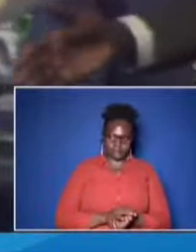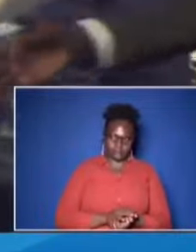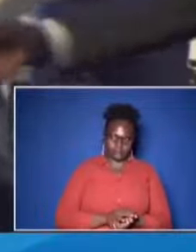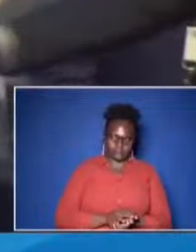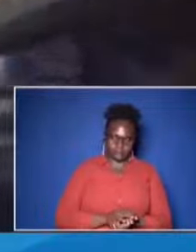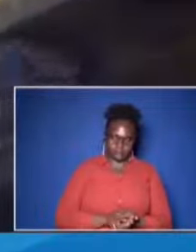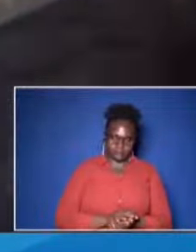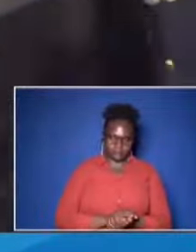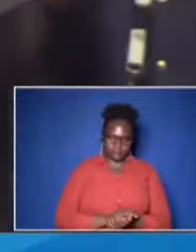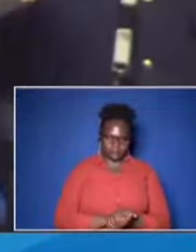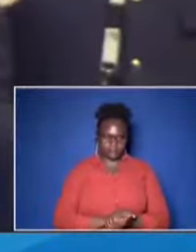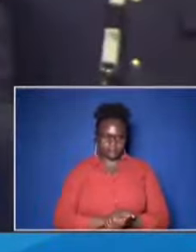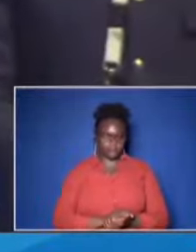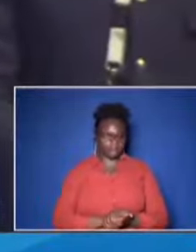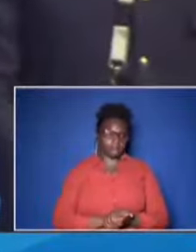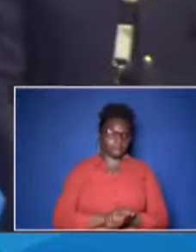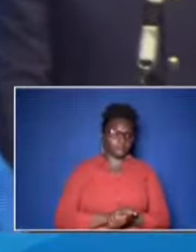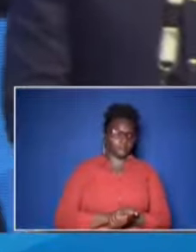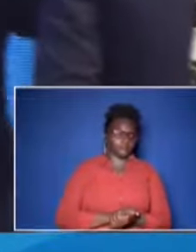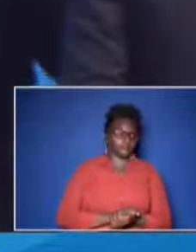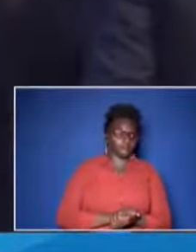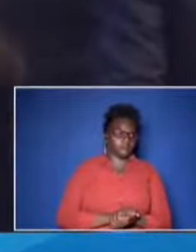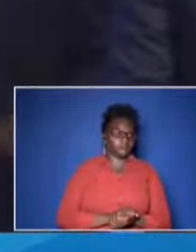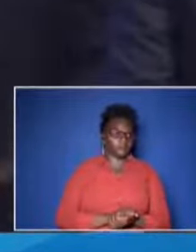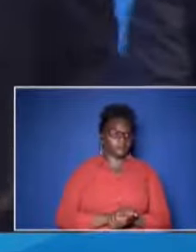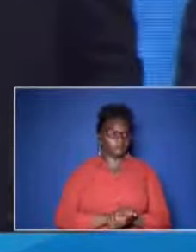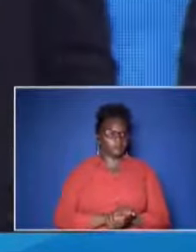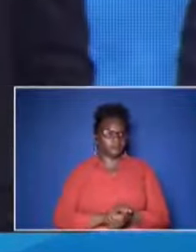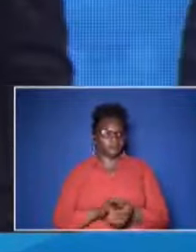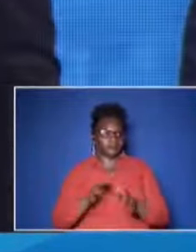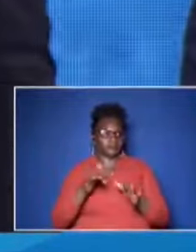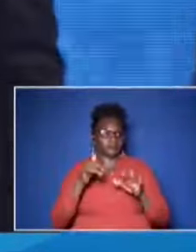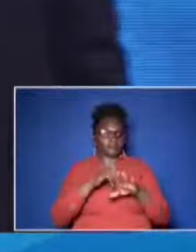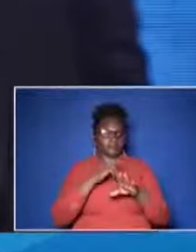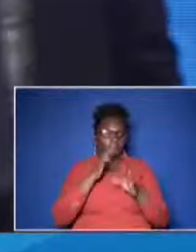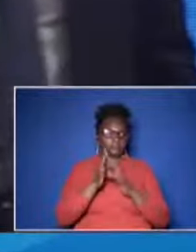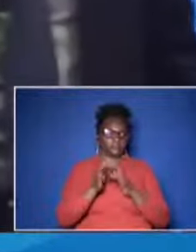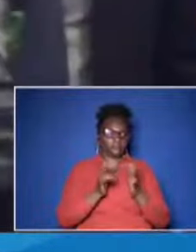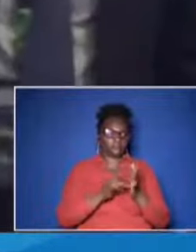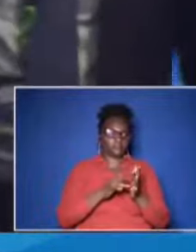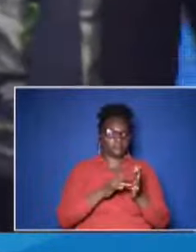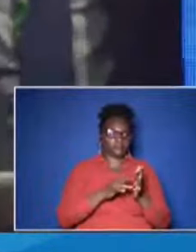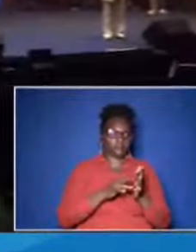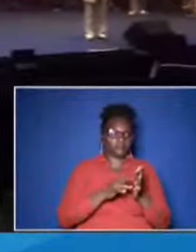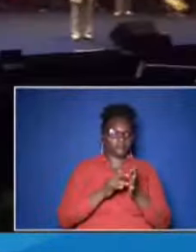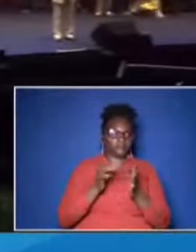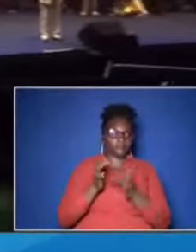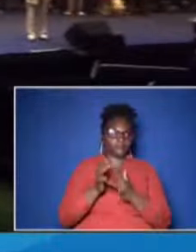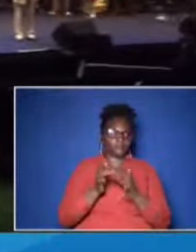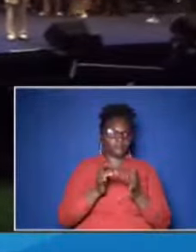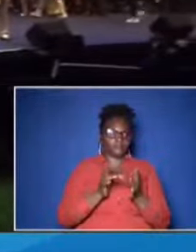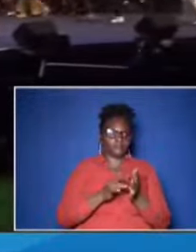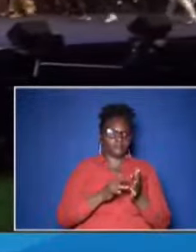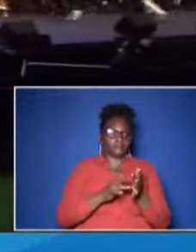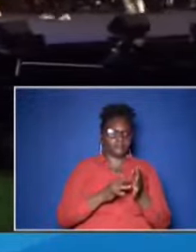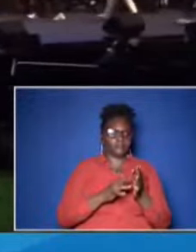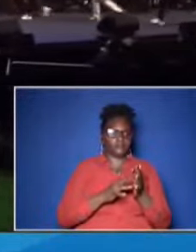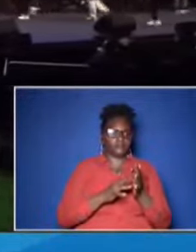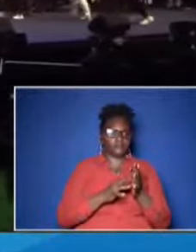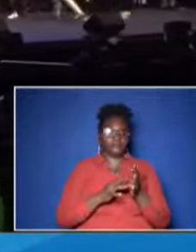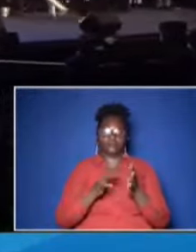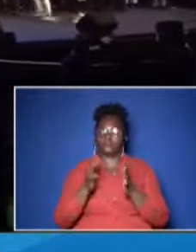me don't even wait for me to call the healing out just lift your hands and say Jesus Jesus